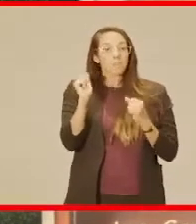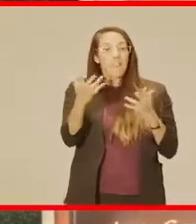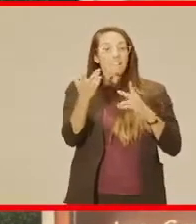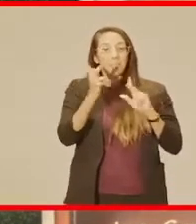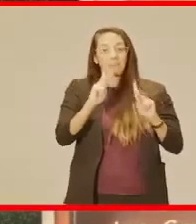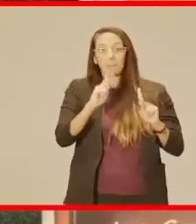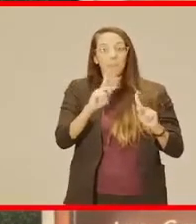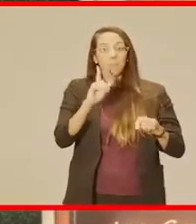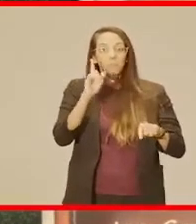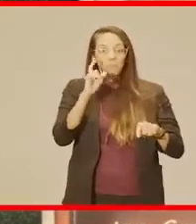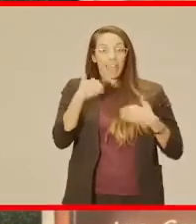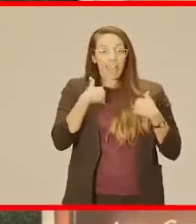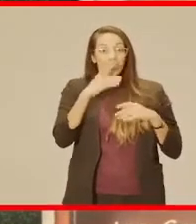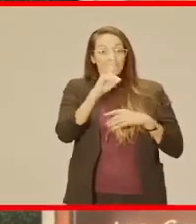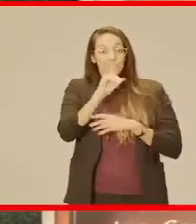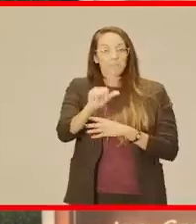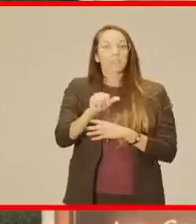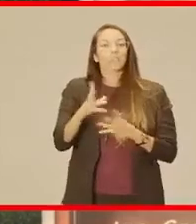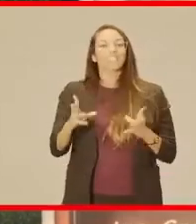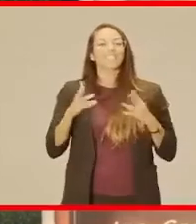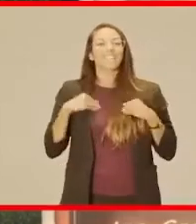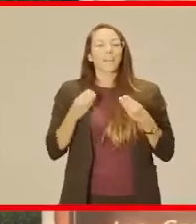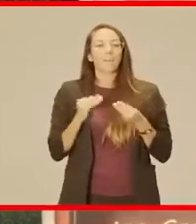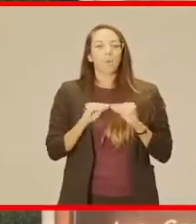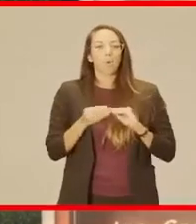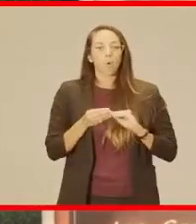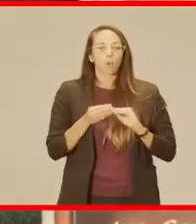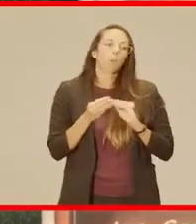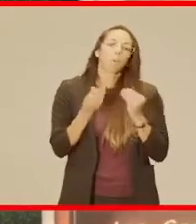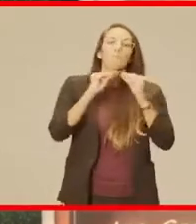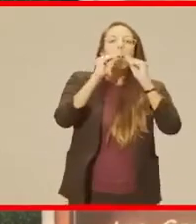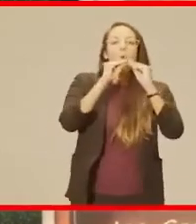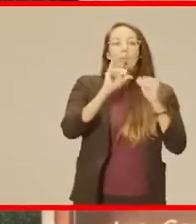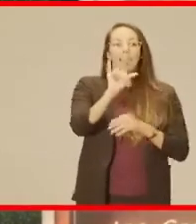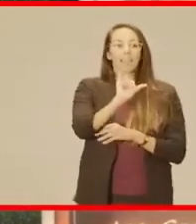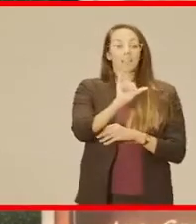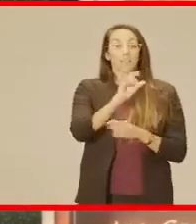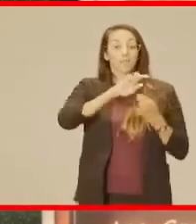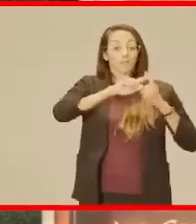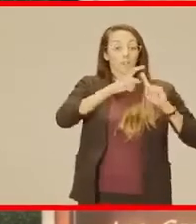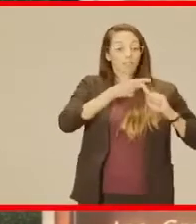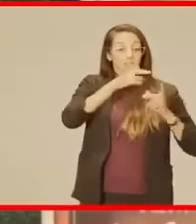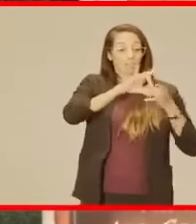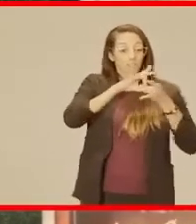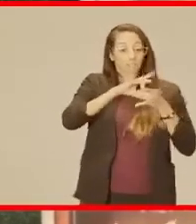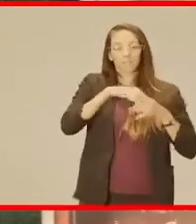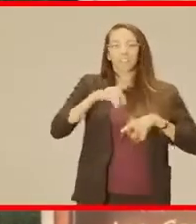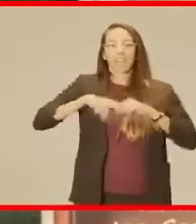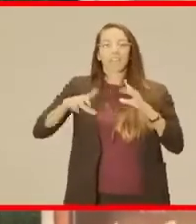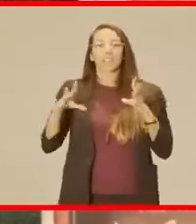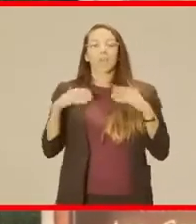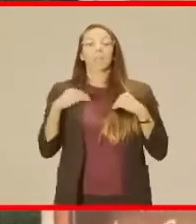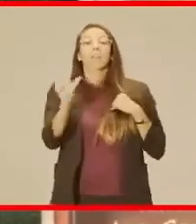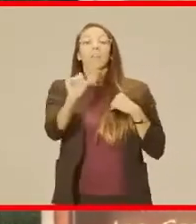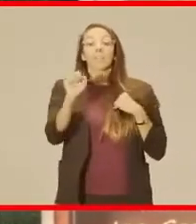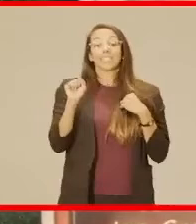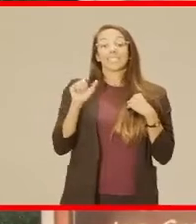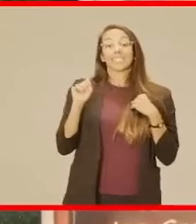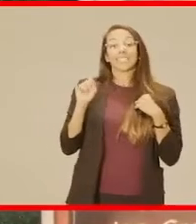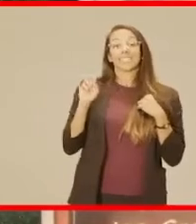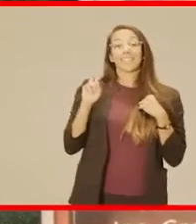of friendships they wouldn't necessarily be accepting of. Like if you notice, Steven Universe, he's